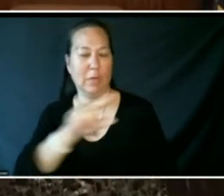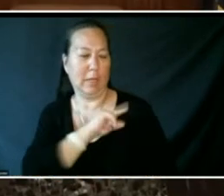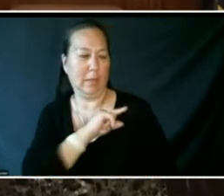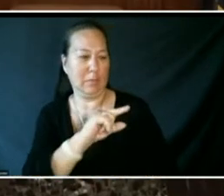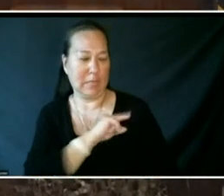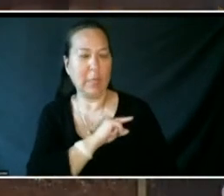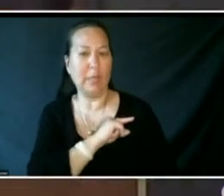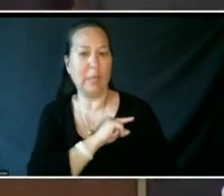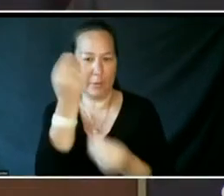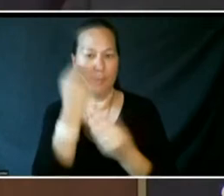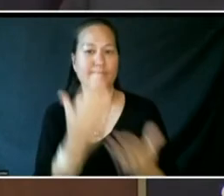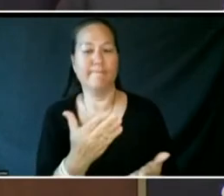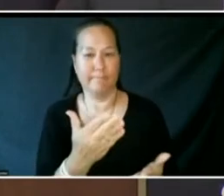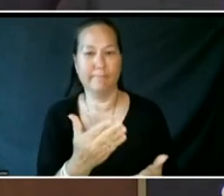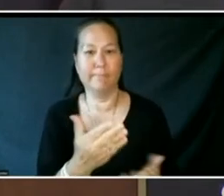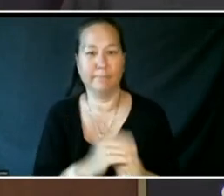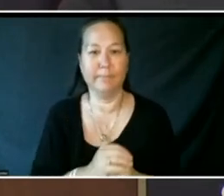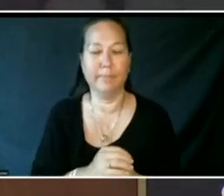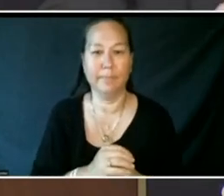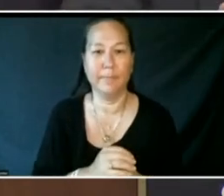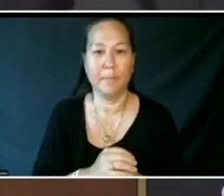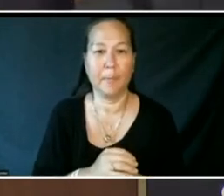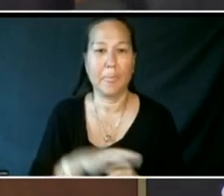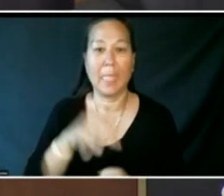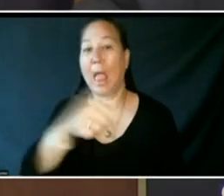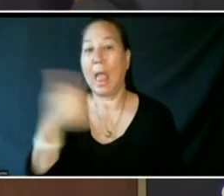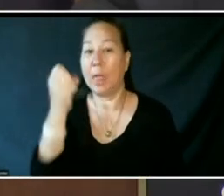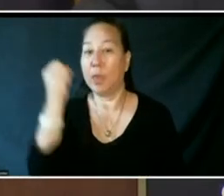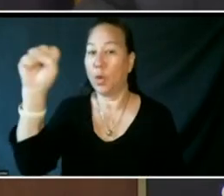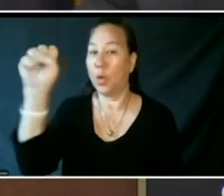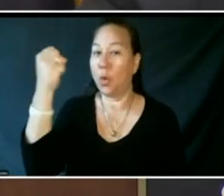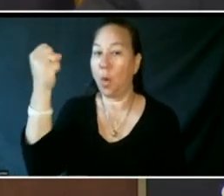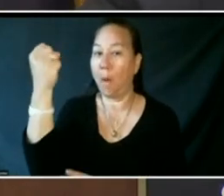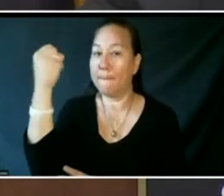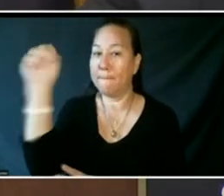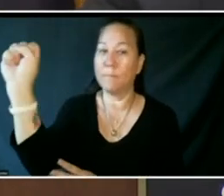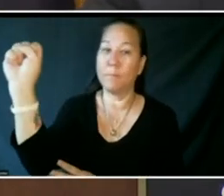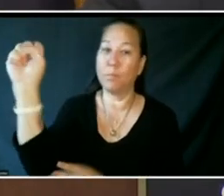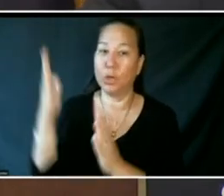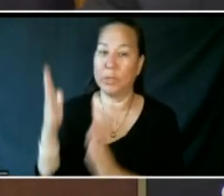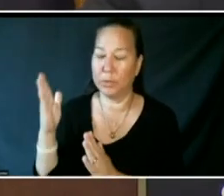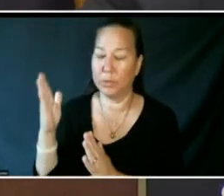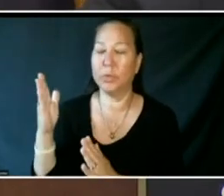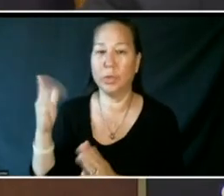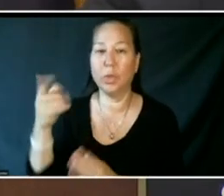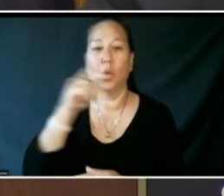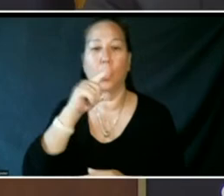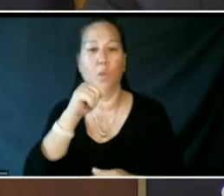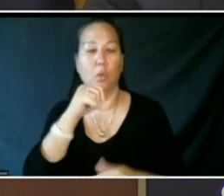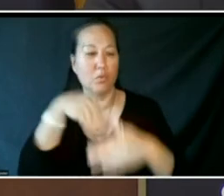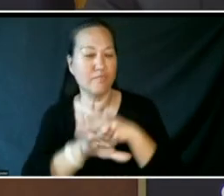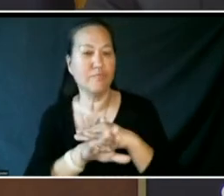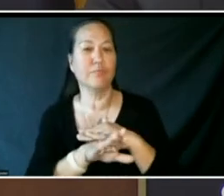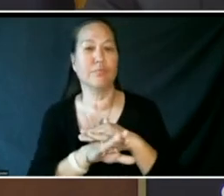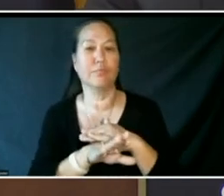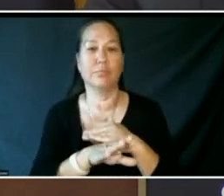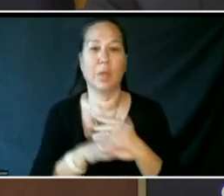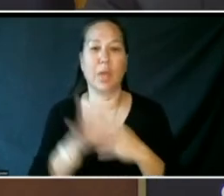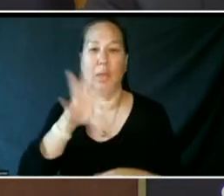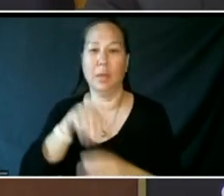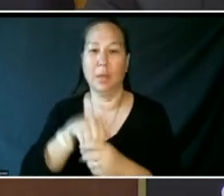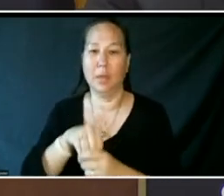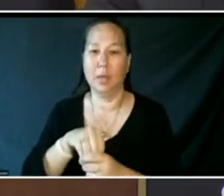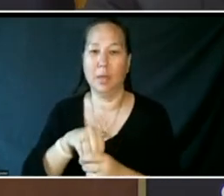official proceeding. Other protesters who occupied the Arizona House of Representatives building included Proud